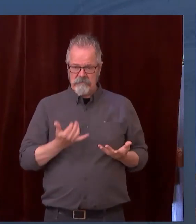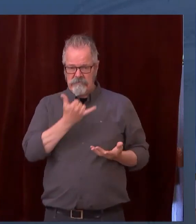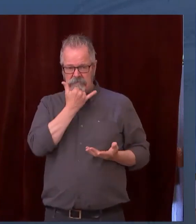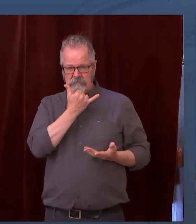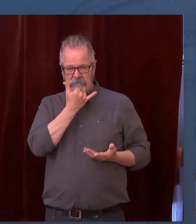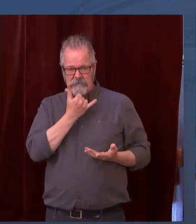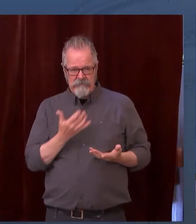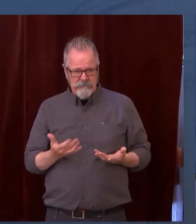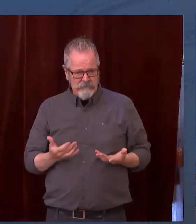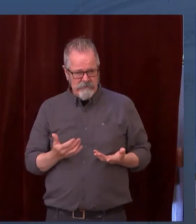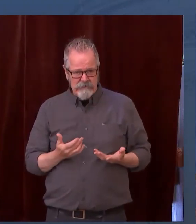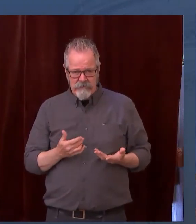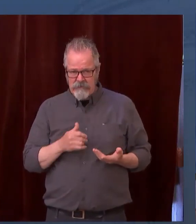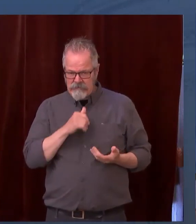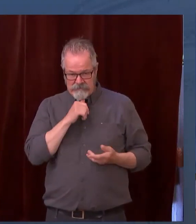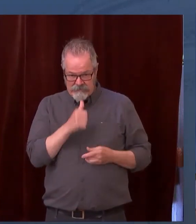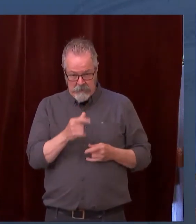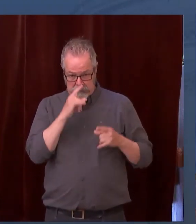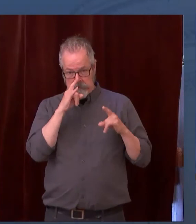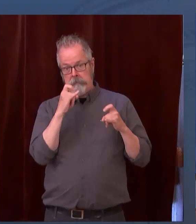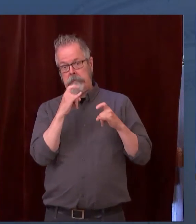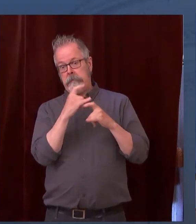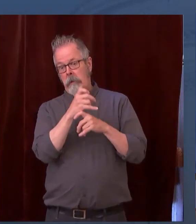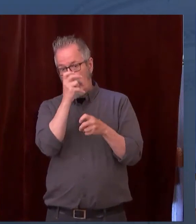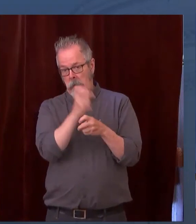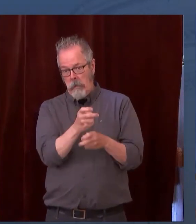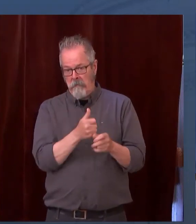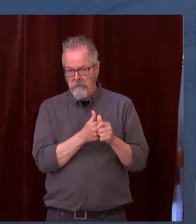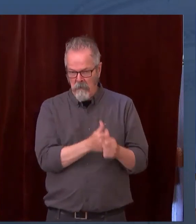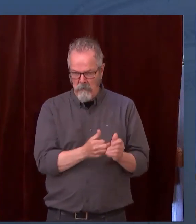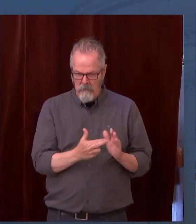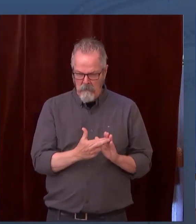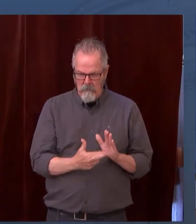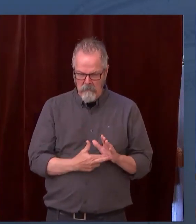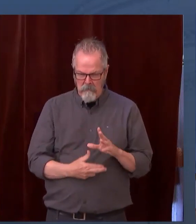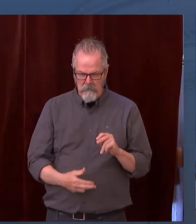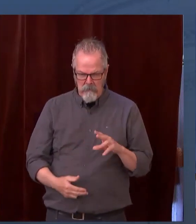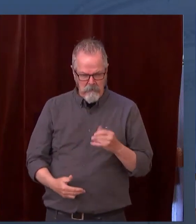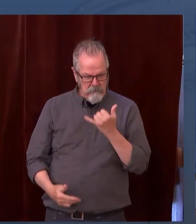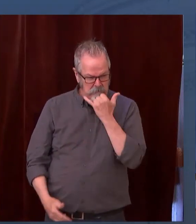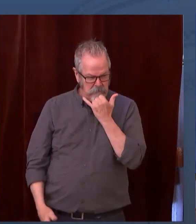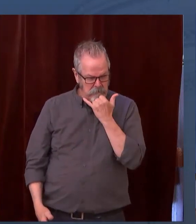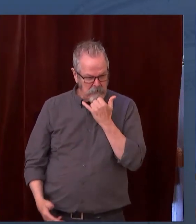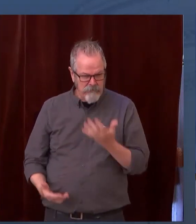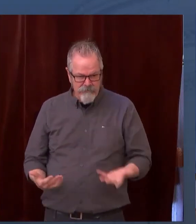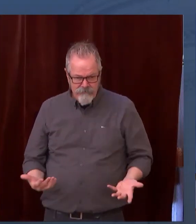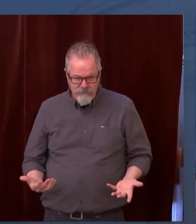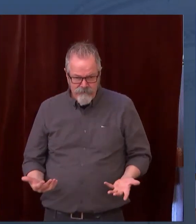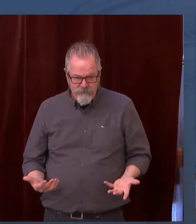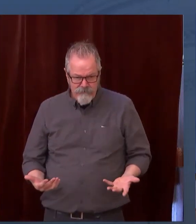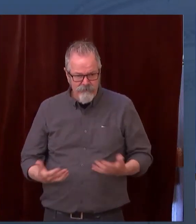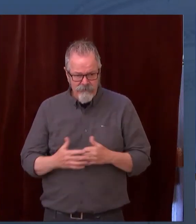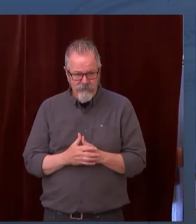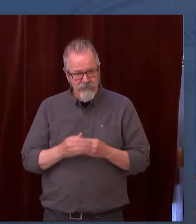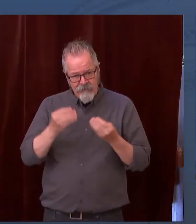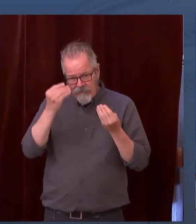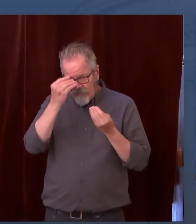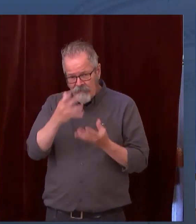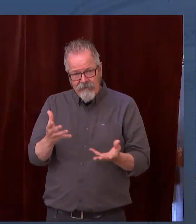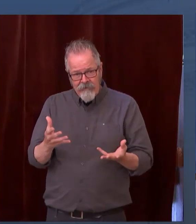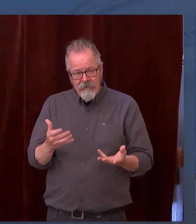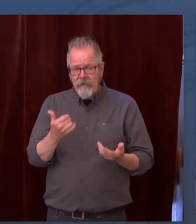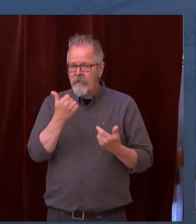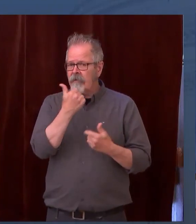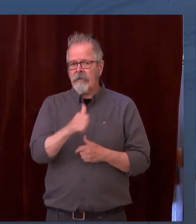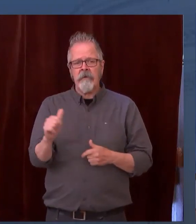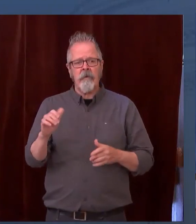Now, the fact of the matter is that in any group of 7 million people, you might find